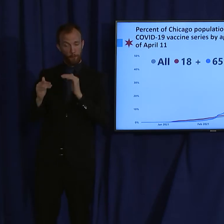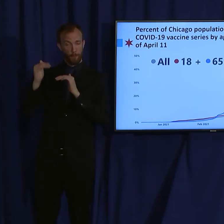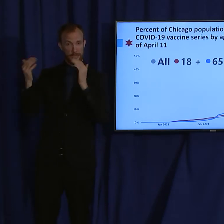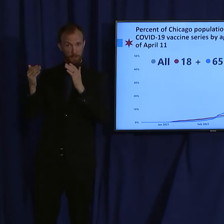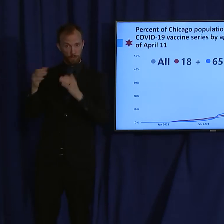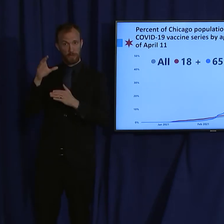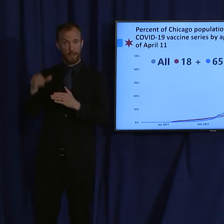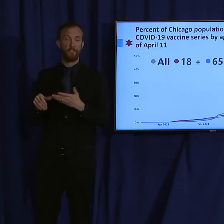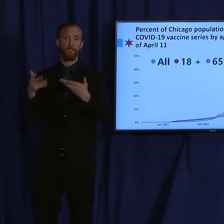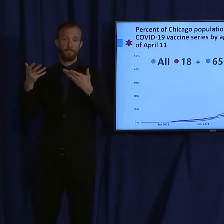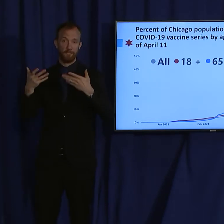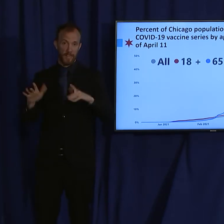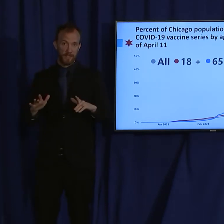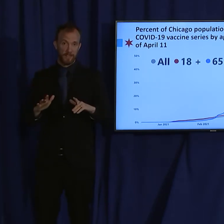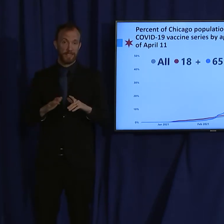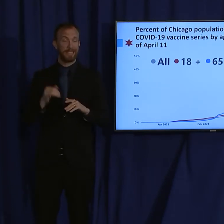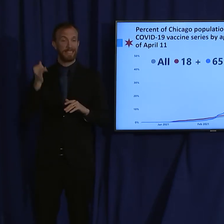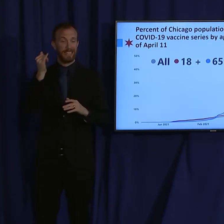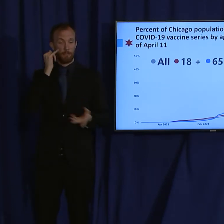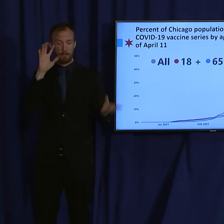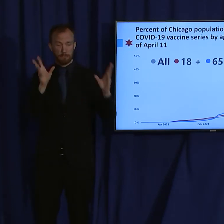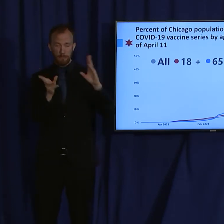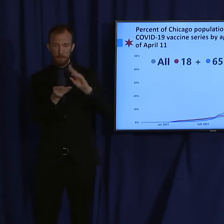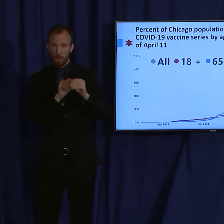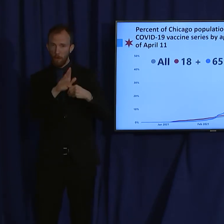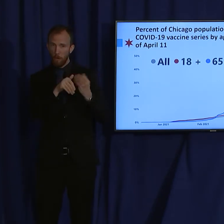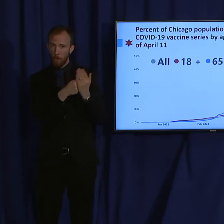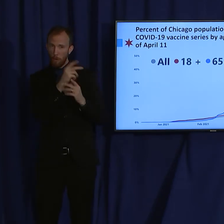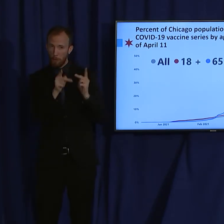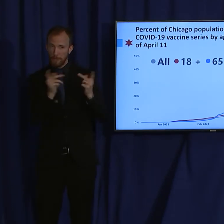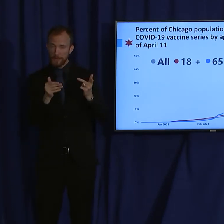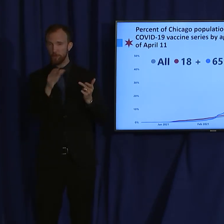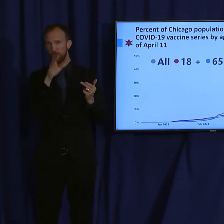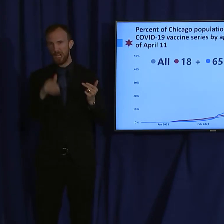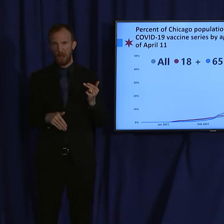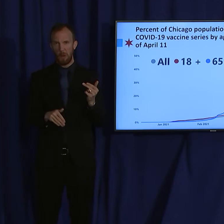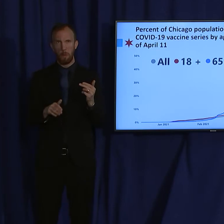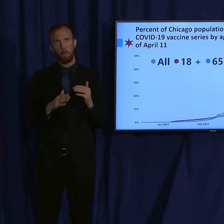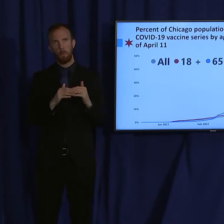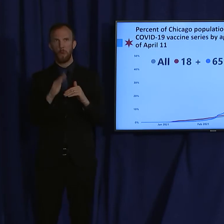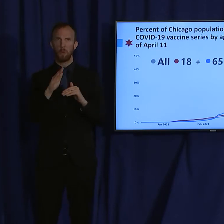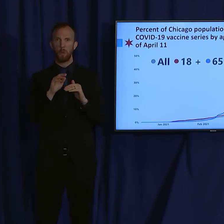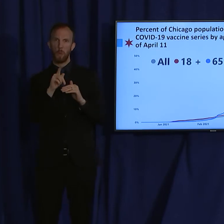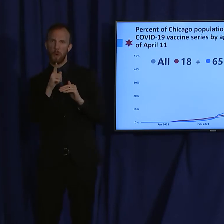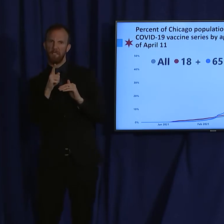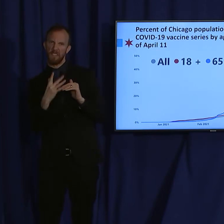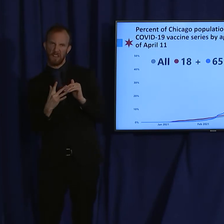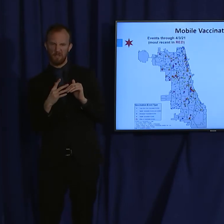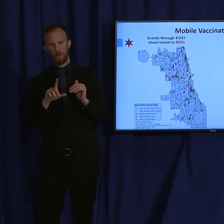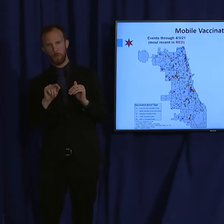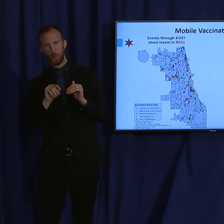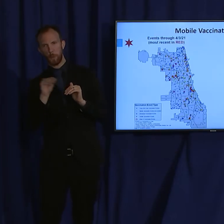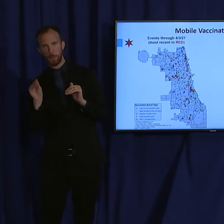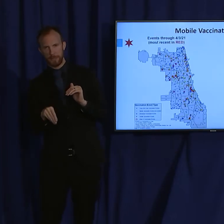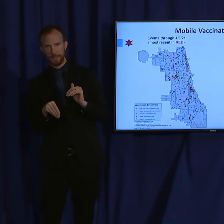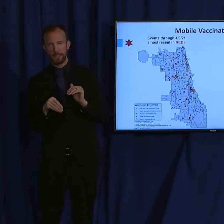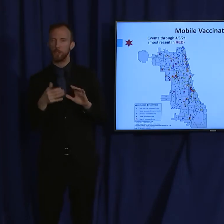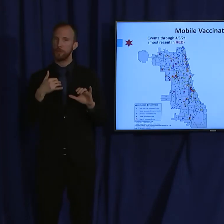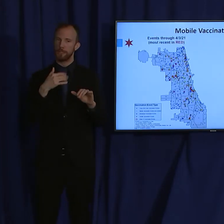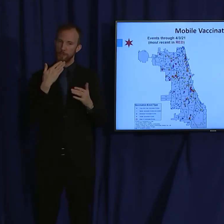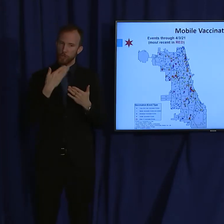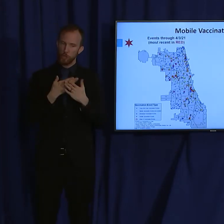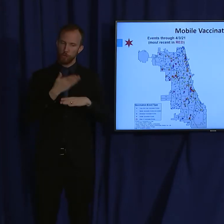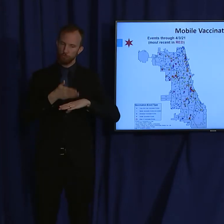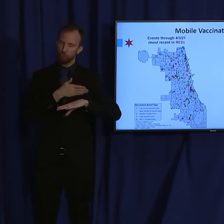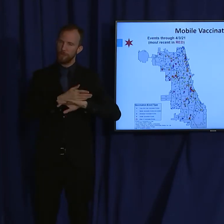over 1 in 5 where we look at all Chicagoans. So making very good progress, but still need to very much continue vaccinating.